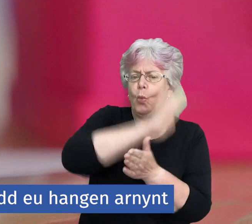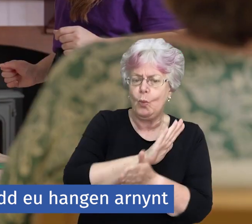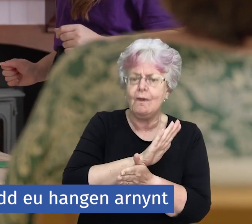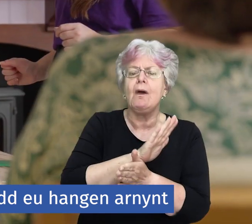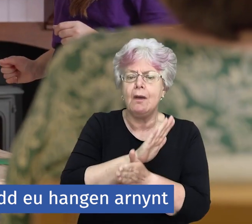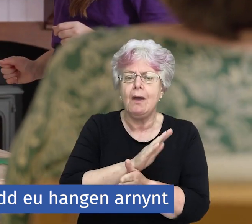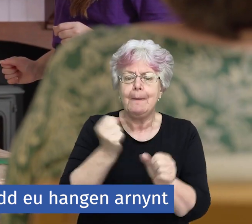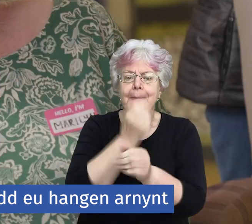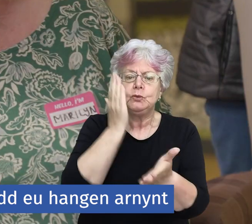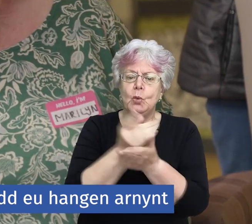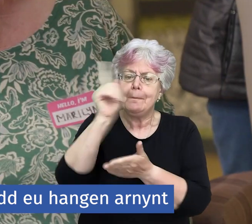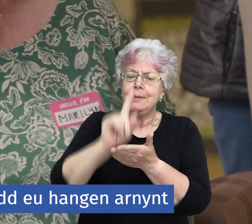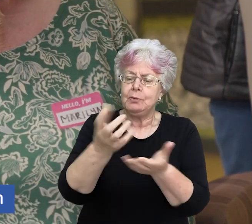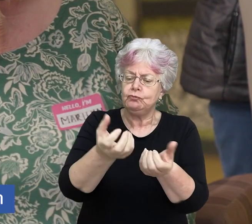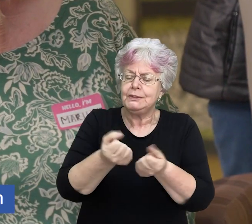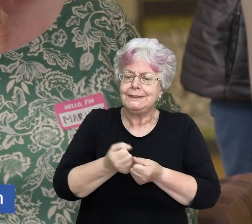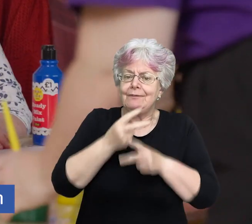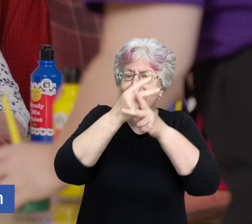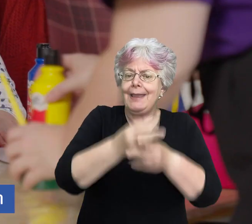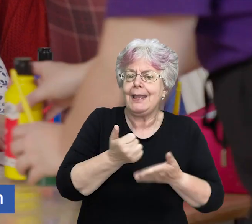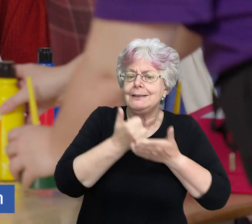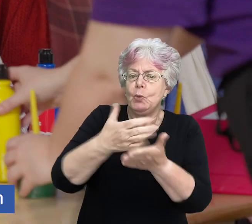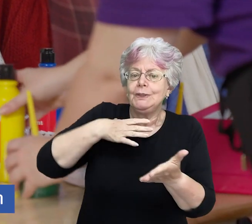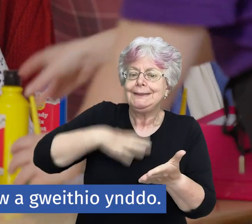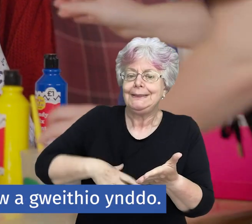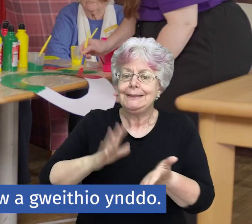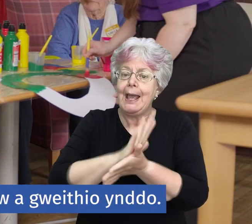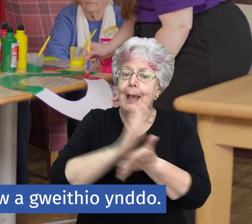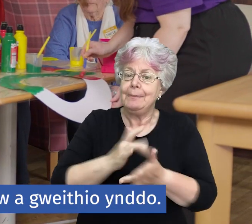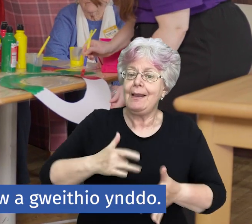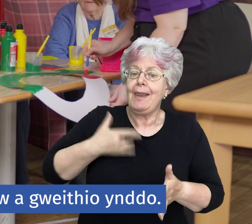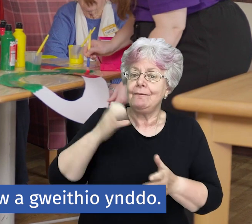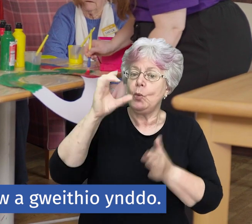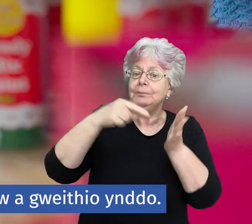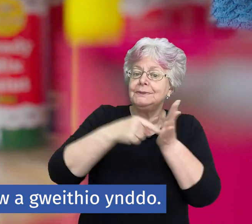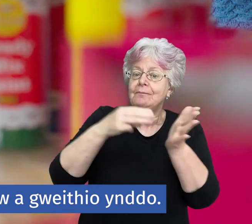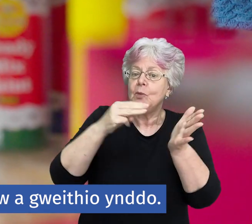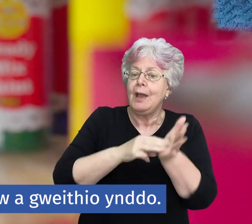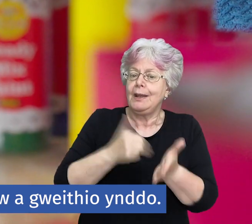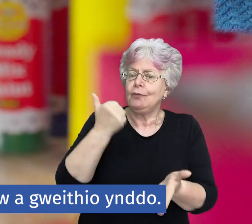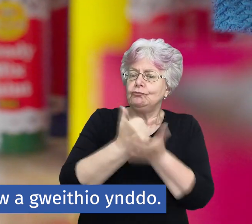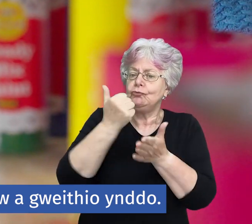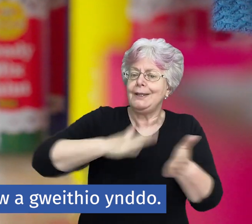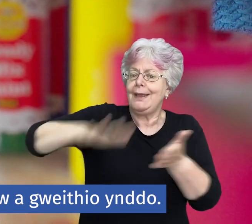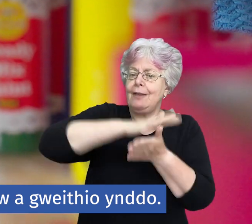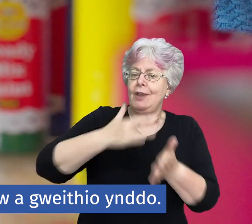ensure that people get the care and support they need to live happy and healthy lives and make Cwm Magnog a great place